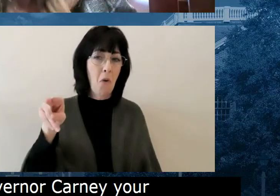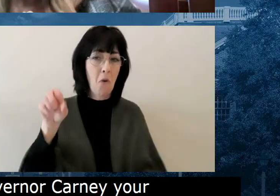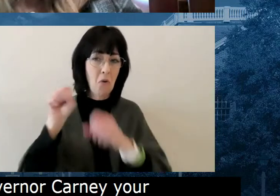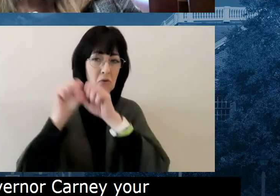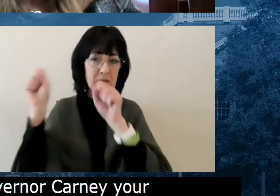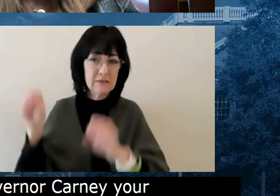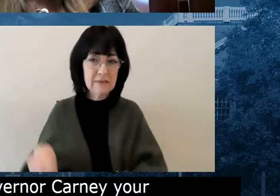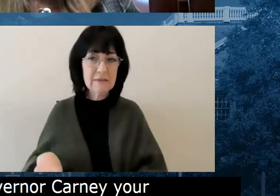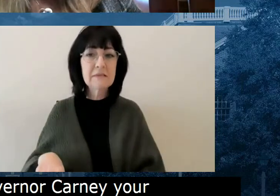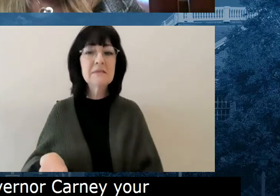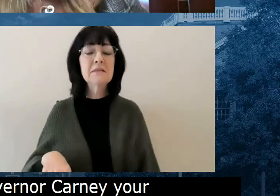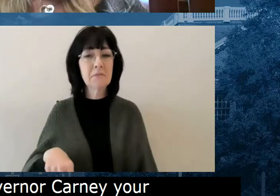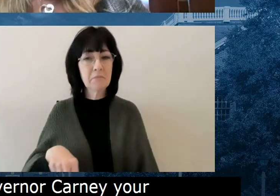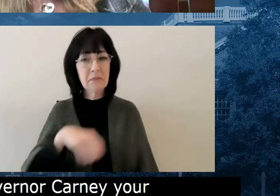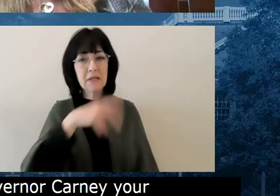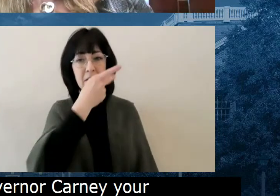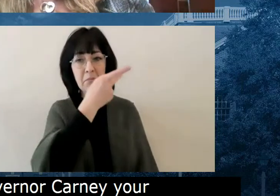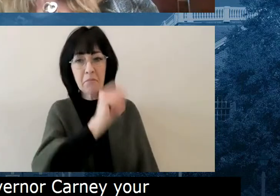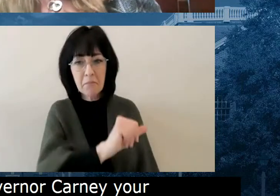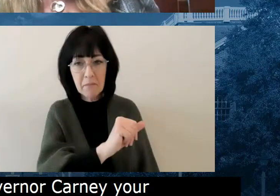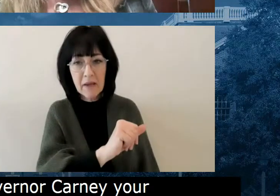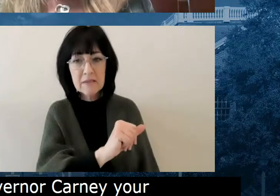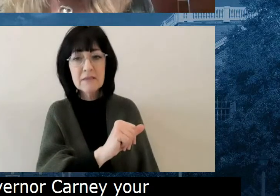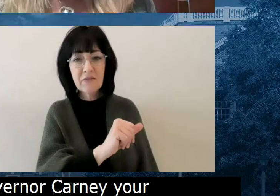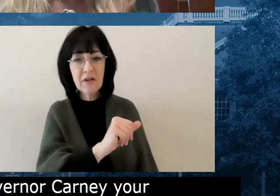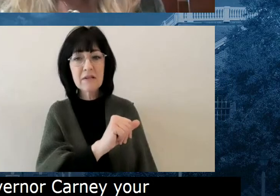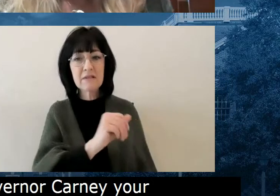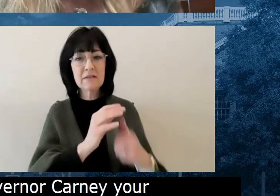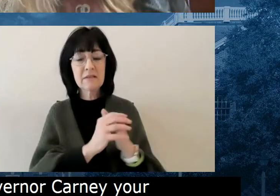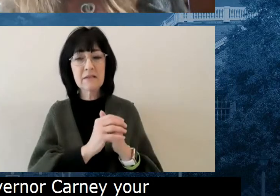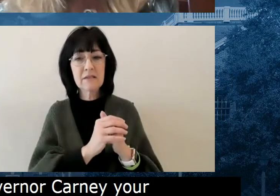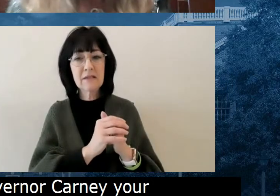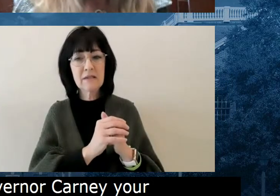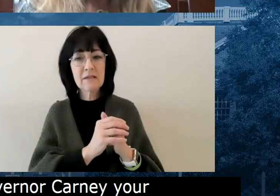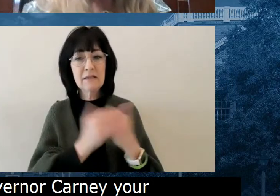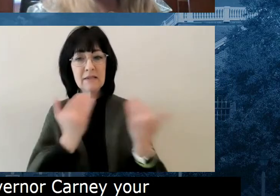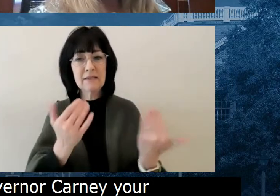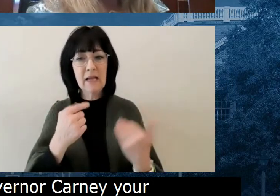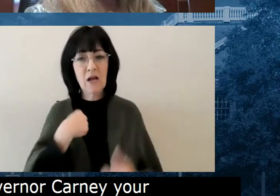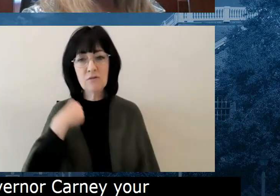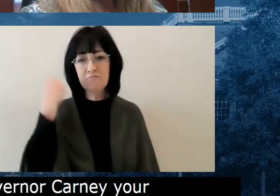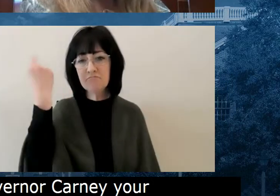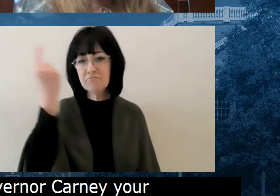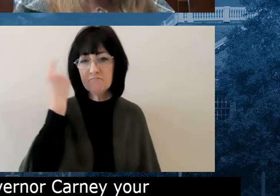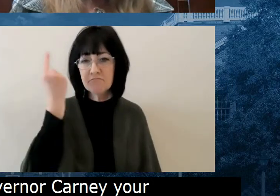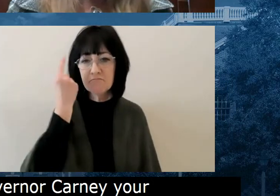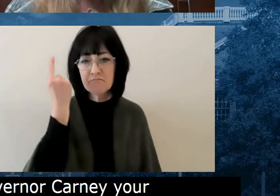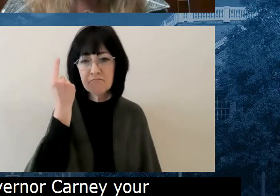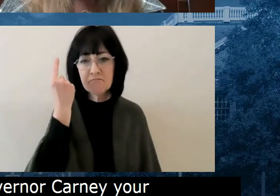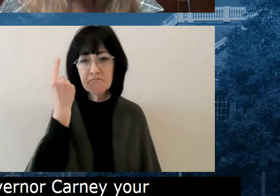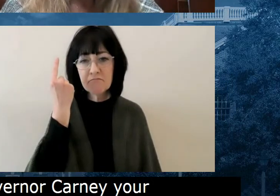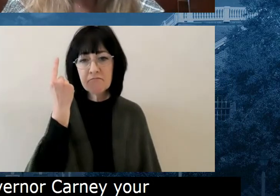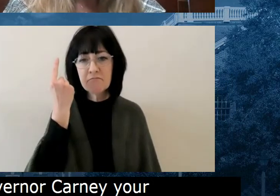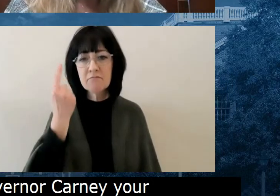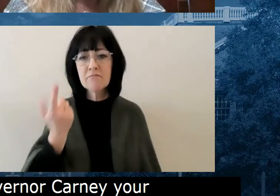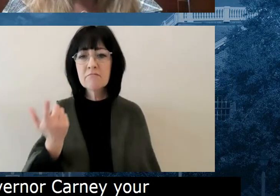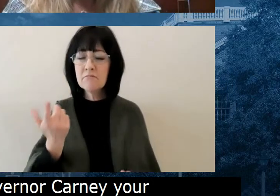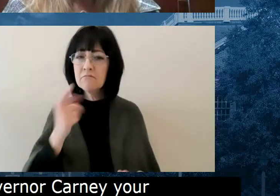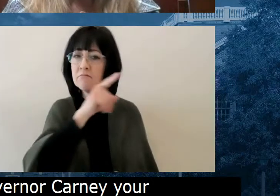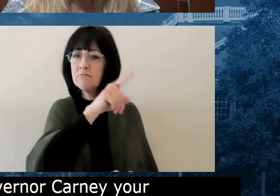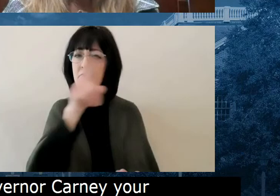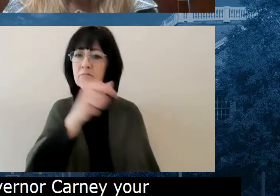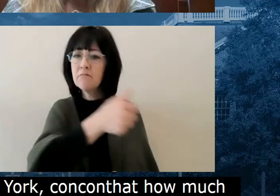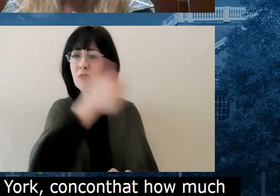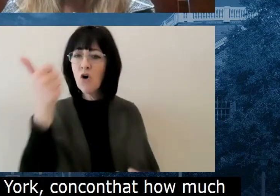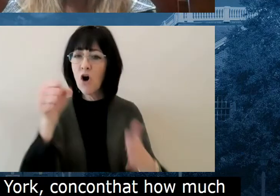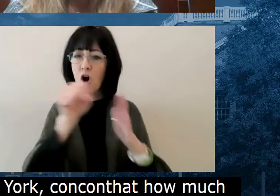and Pennsylvania in its recent decision today. I'm just wondering, how much did all these surrounding states of